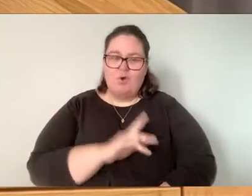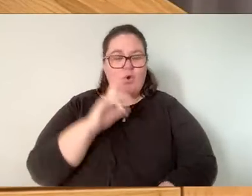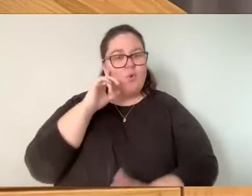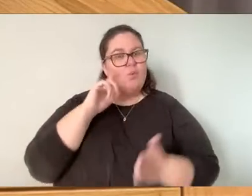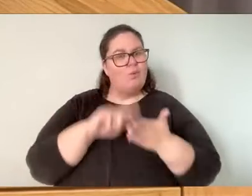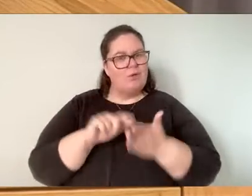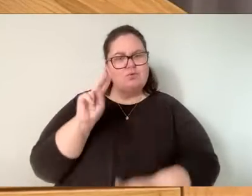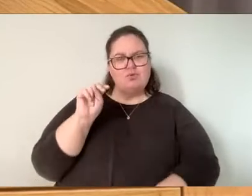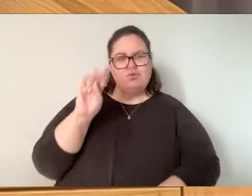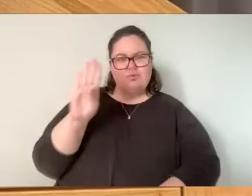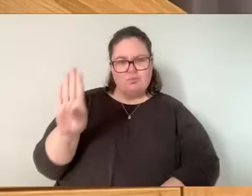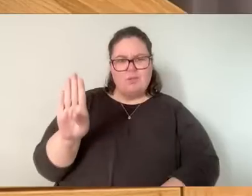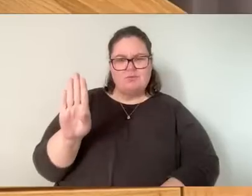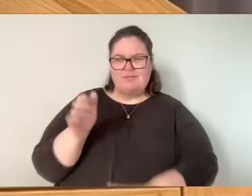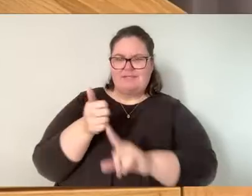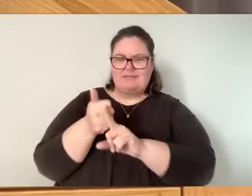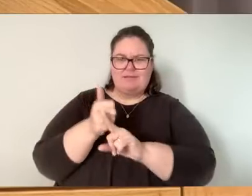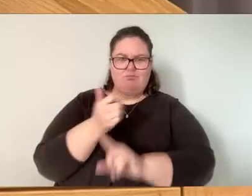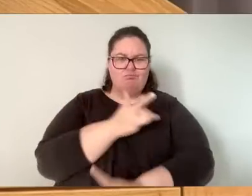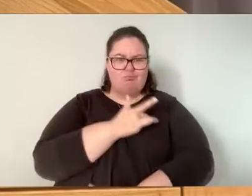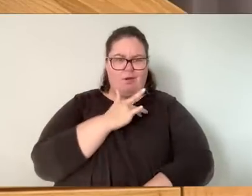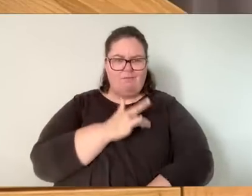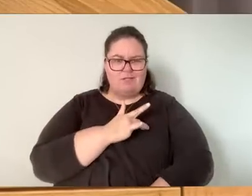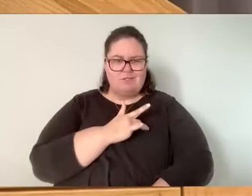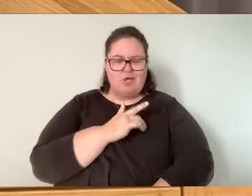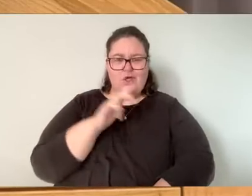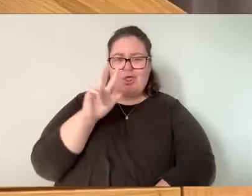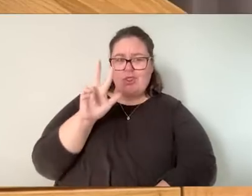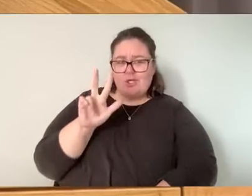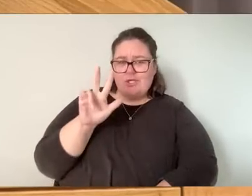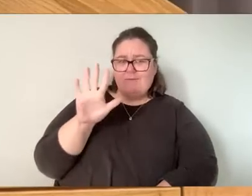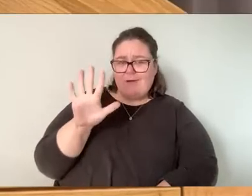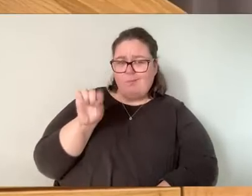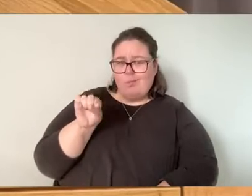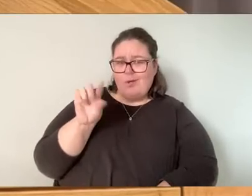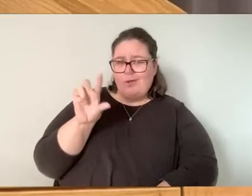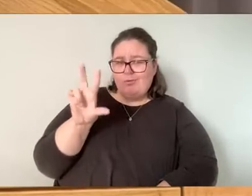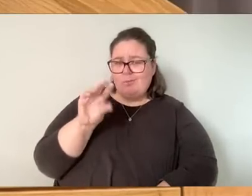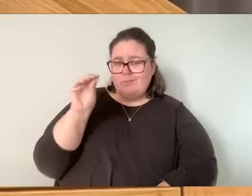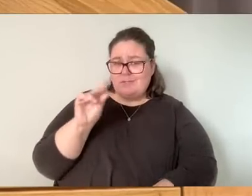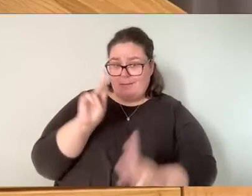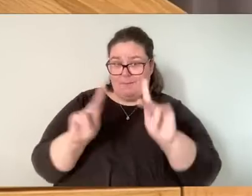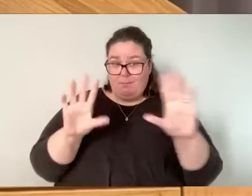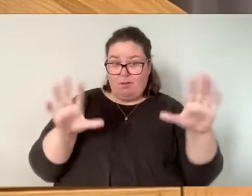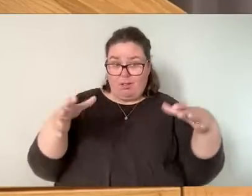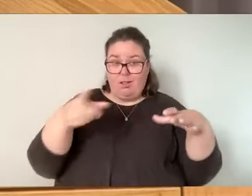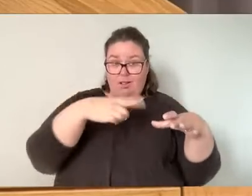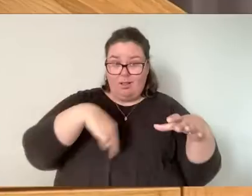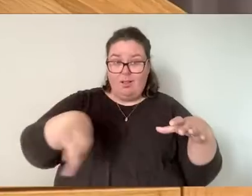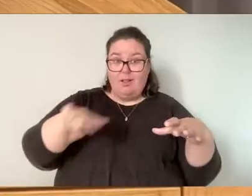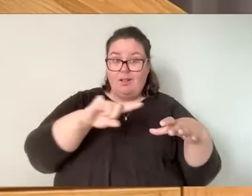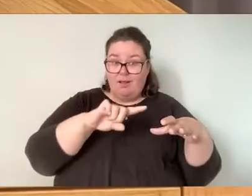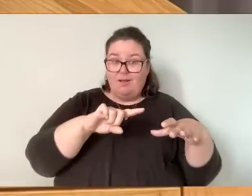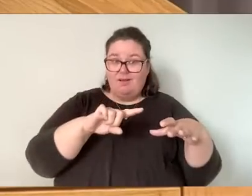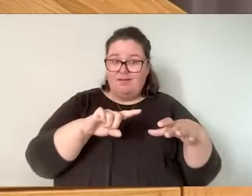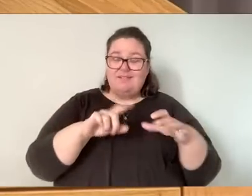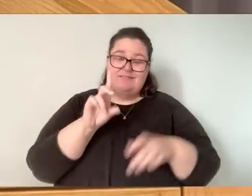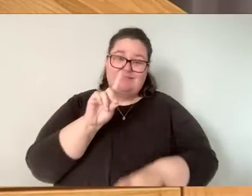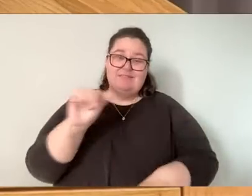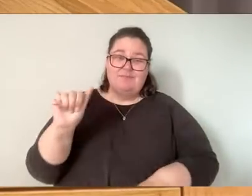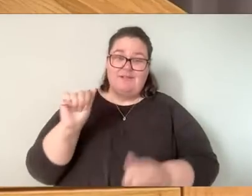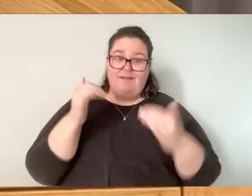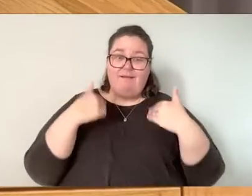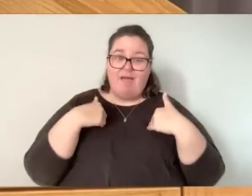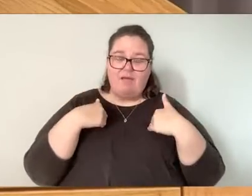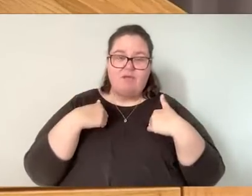at 35.3% of our population. And that data does not capture those living in long-term care facilities or